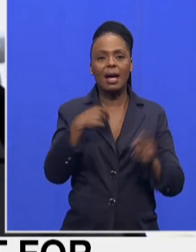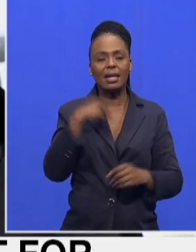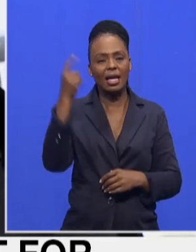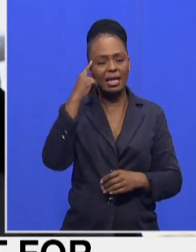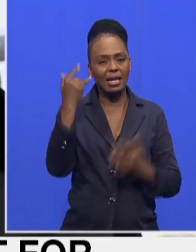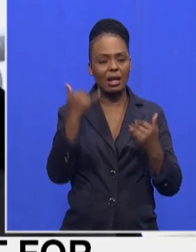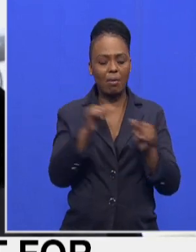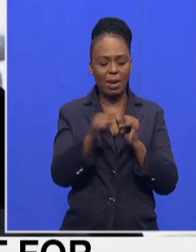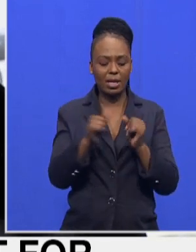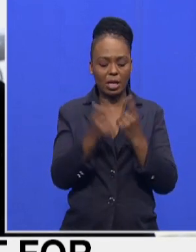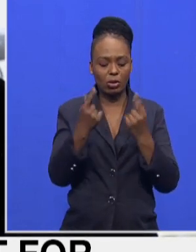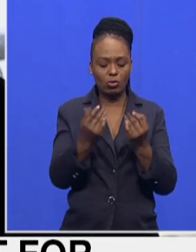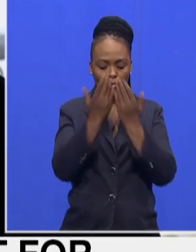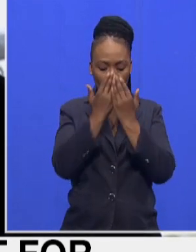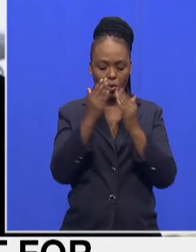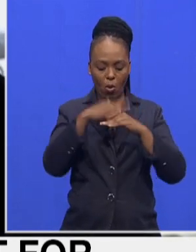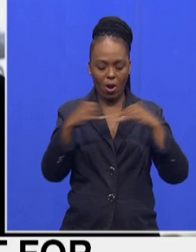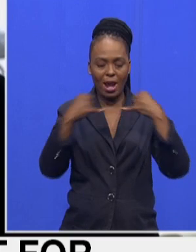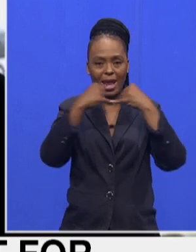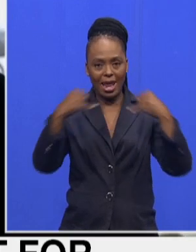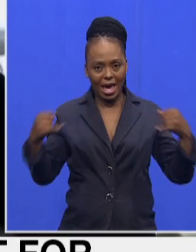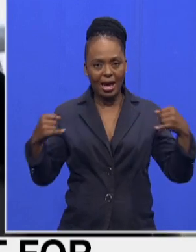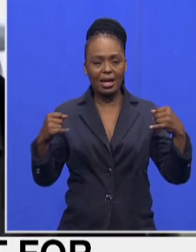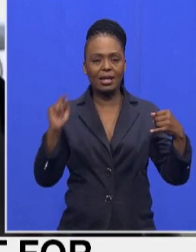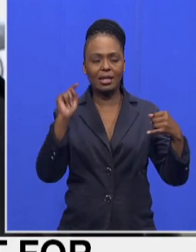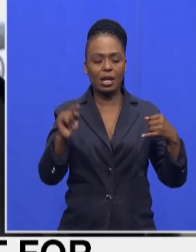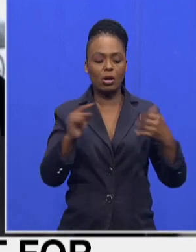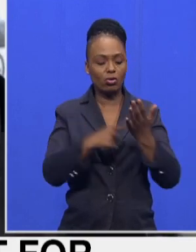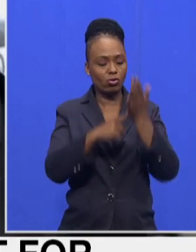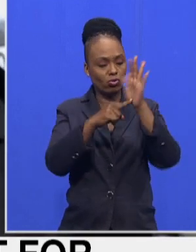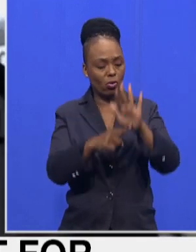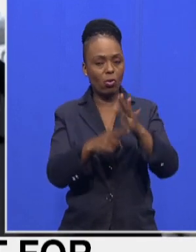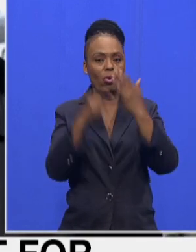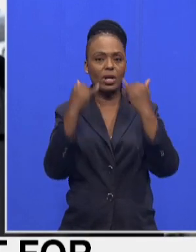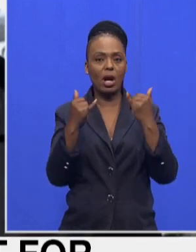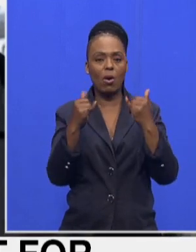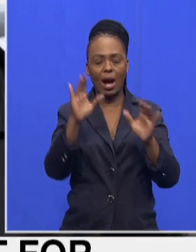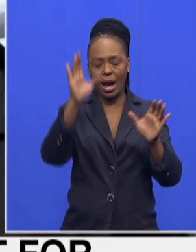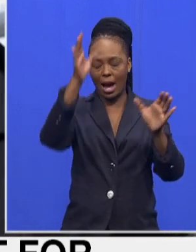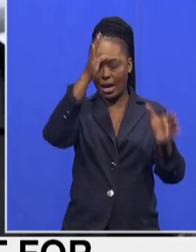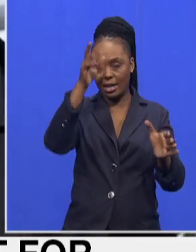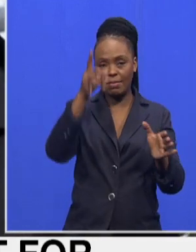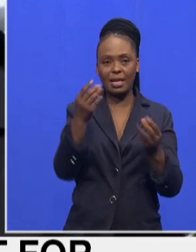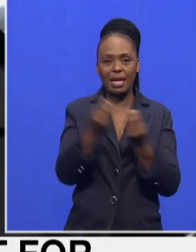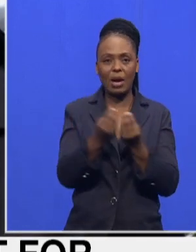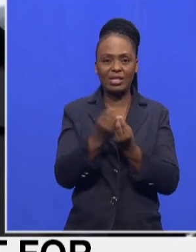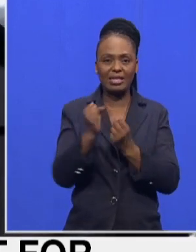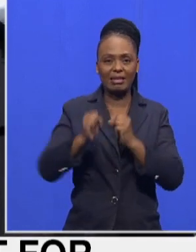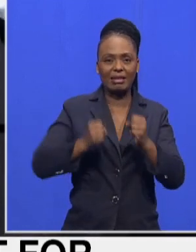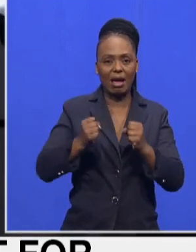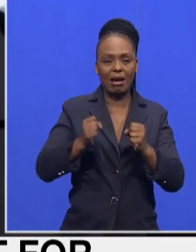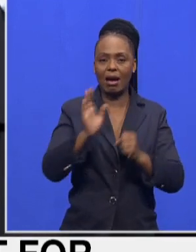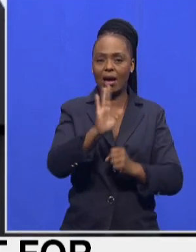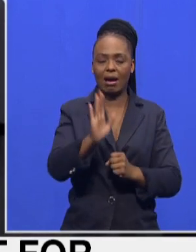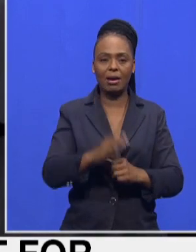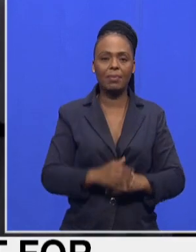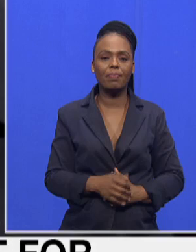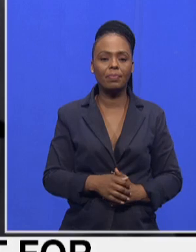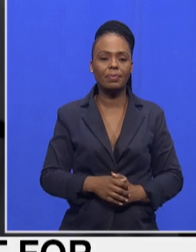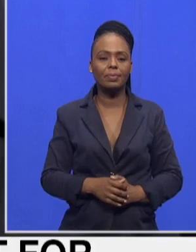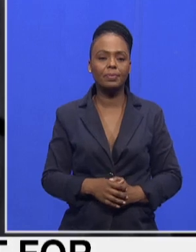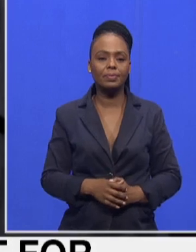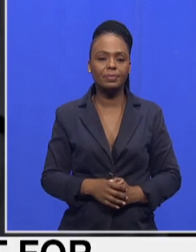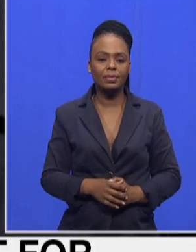online, so it does show that unfortunately Senate and the academic structure is not necessarily assisting